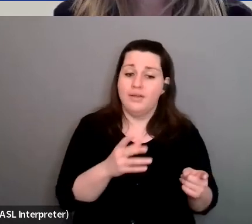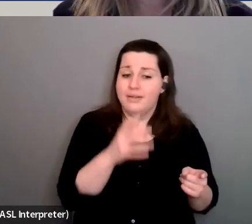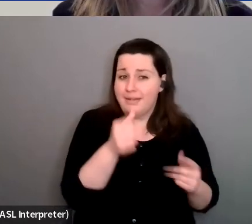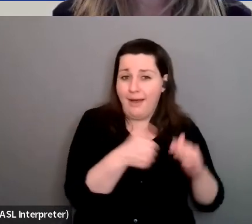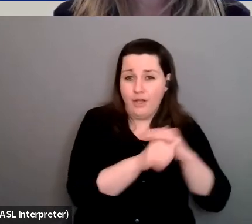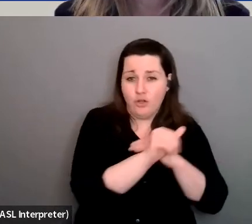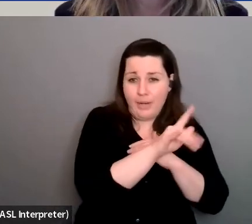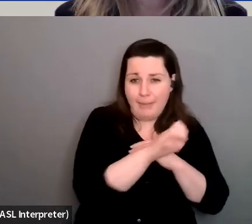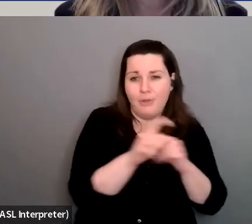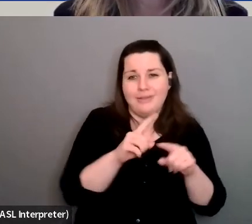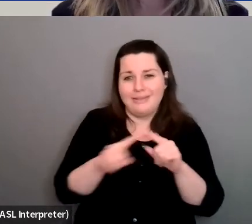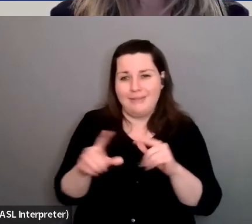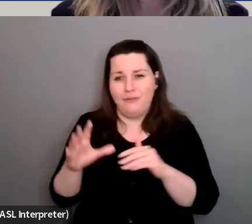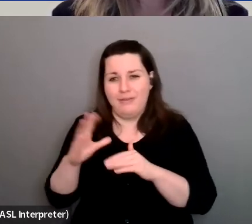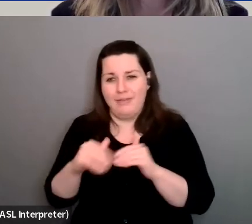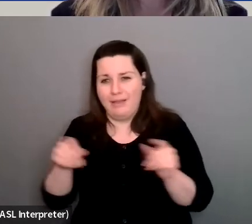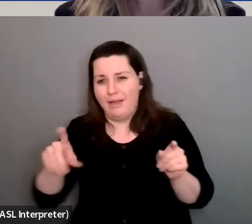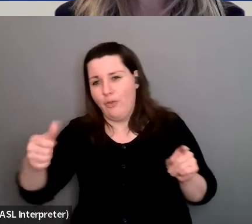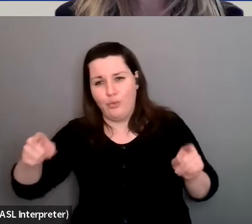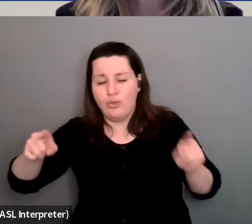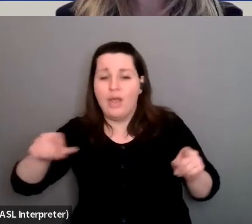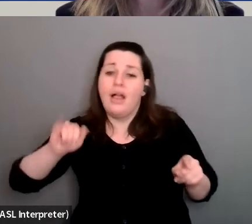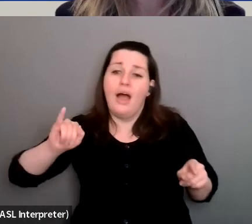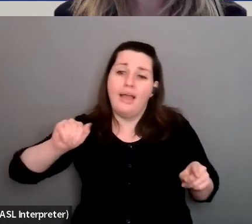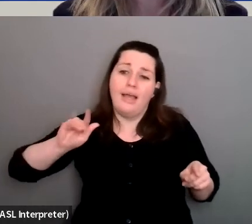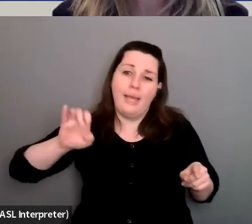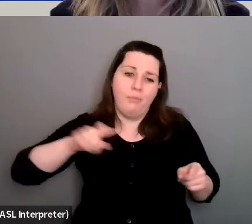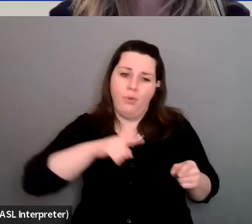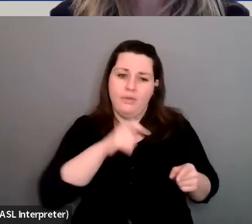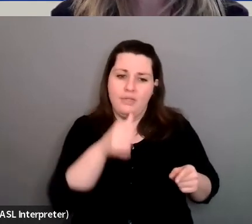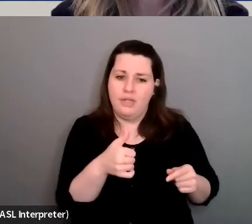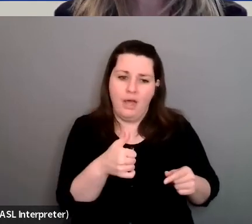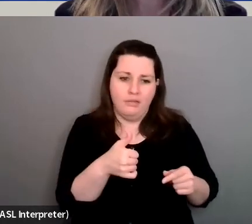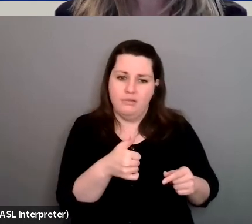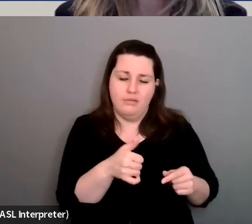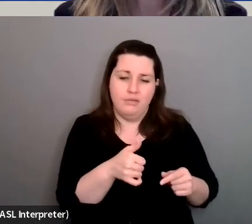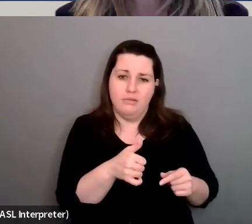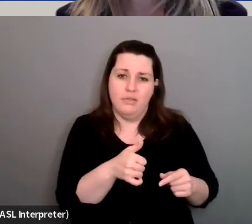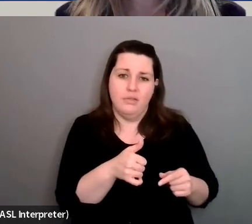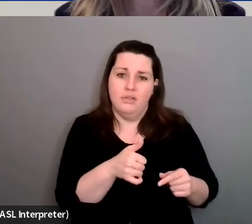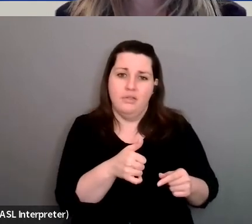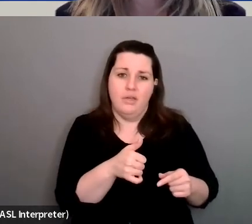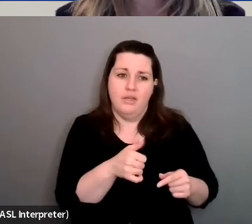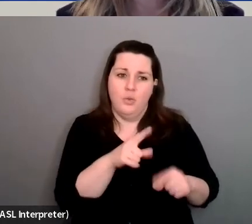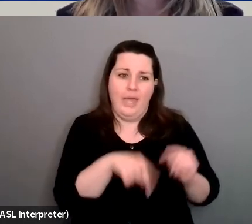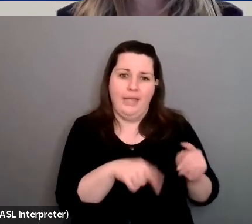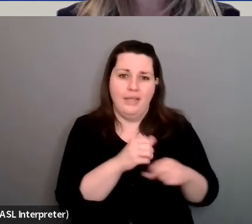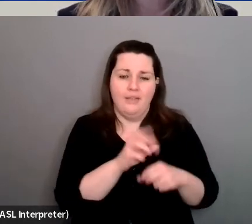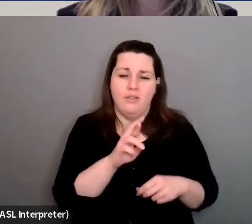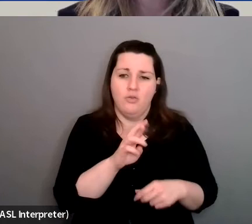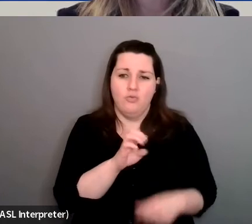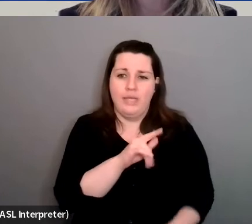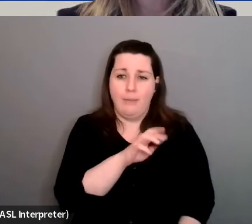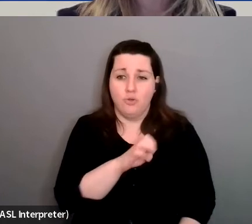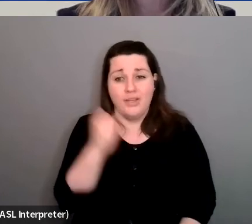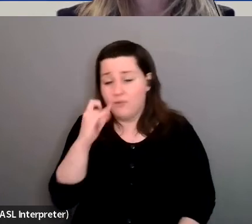how IAble accounts are handled. IAble is not subject to that Medicaid recapture. If you're not receiving Medicaid benefits,